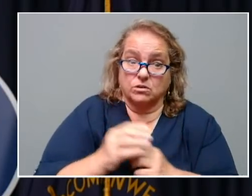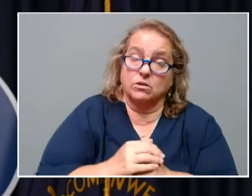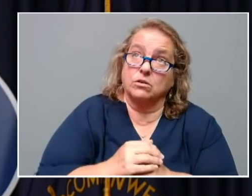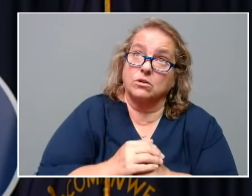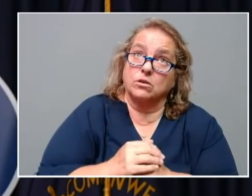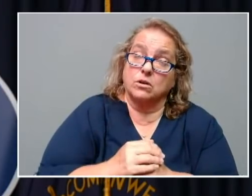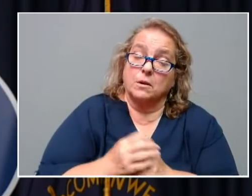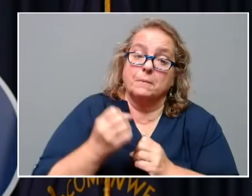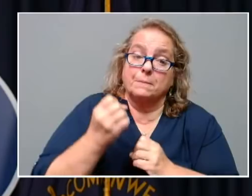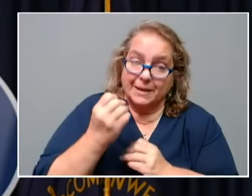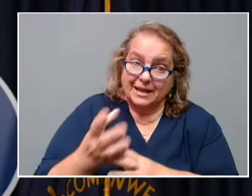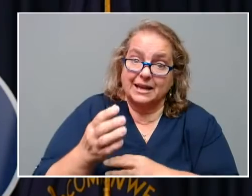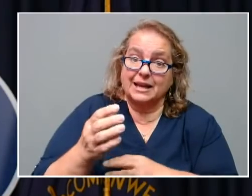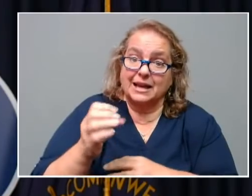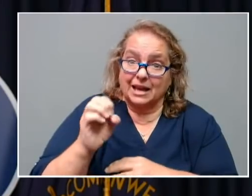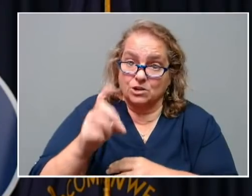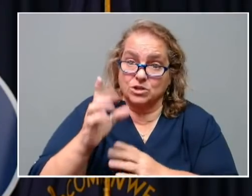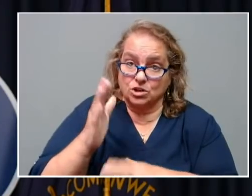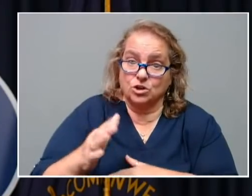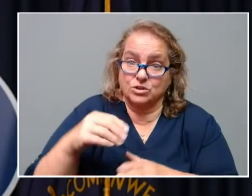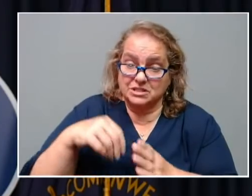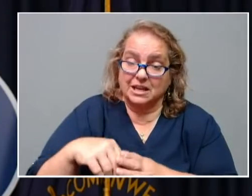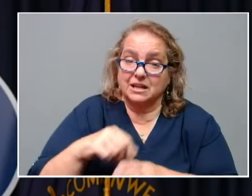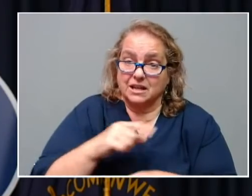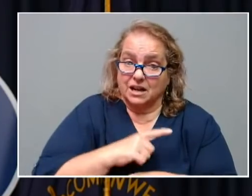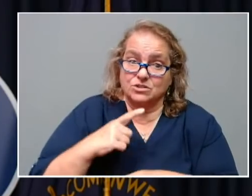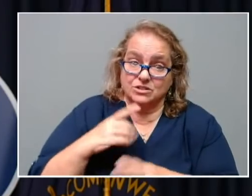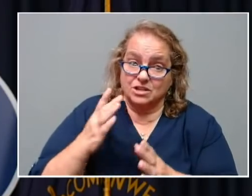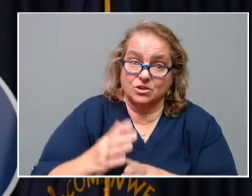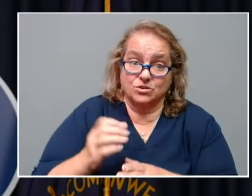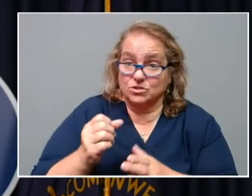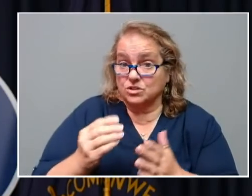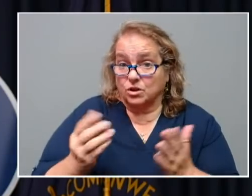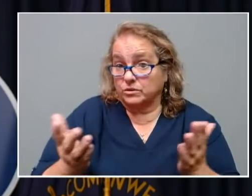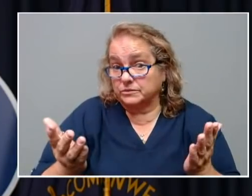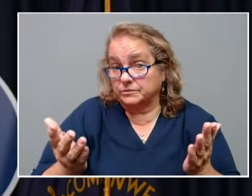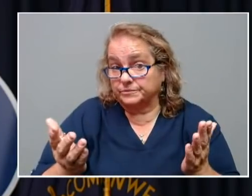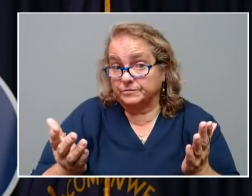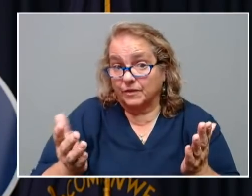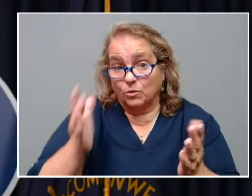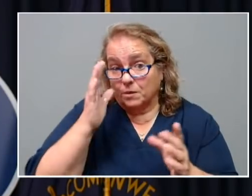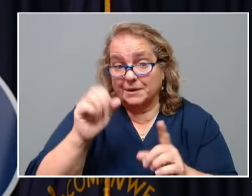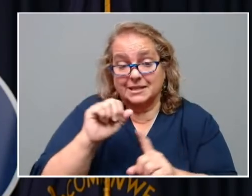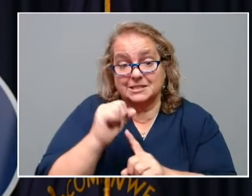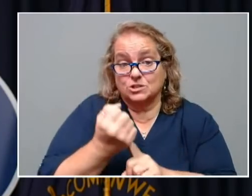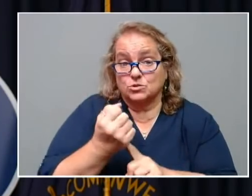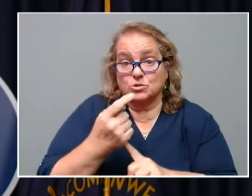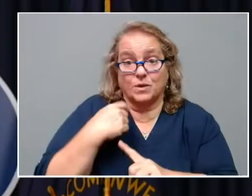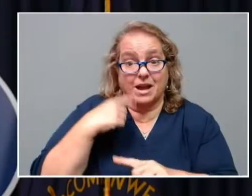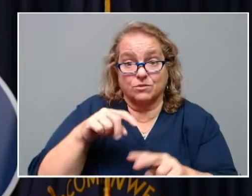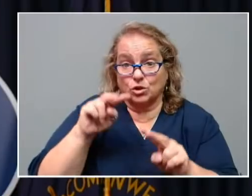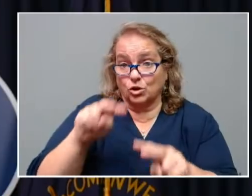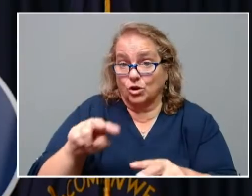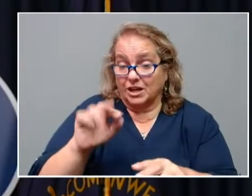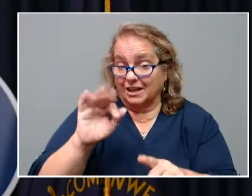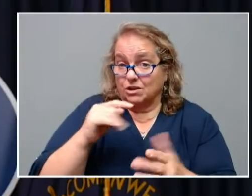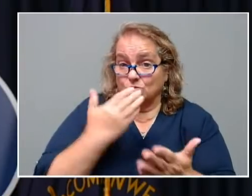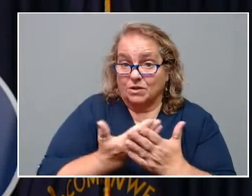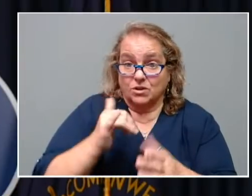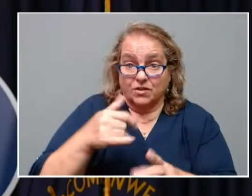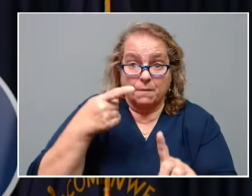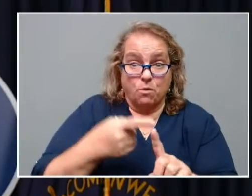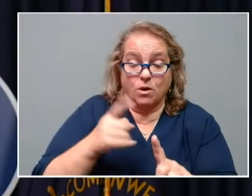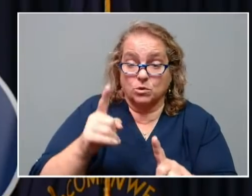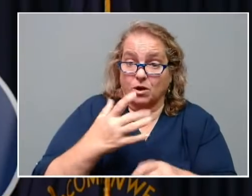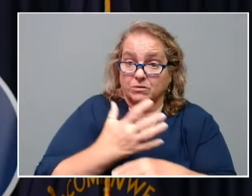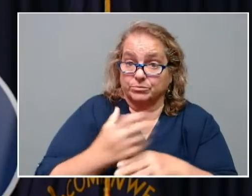in the General Assembly. So it'll be a situation we'll have to really look at if it reaches that point. But KDE